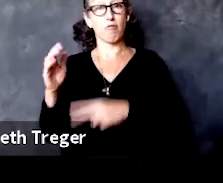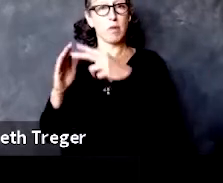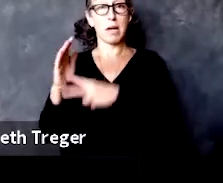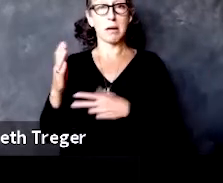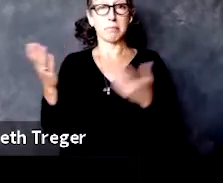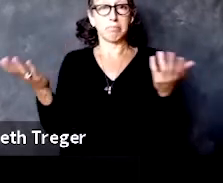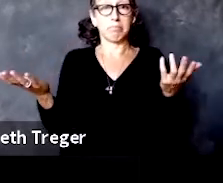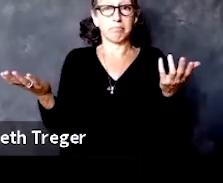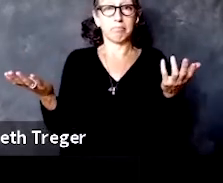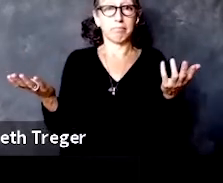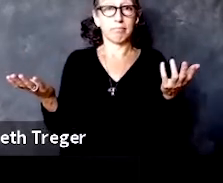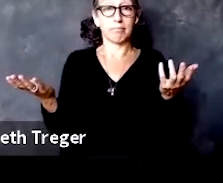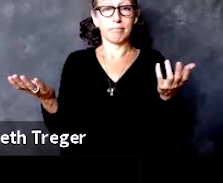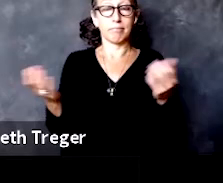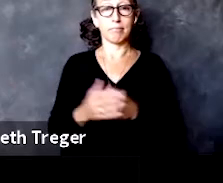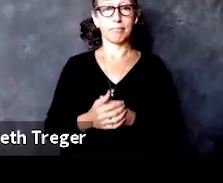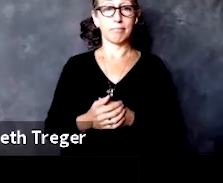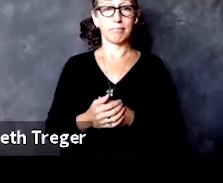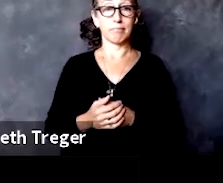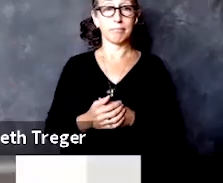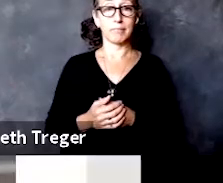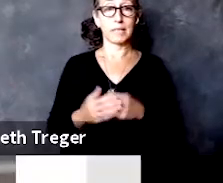it's as if we never had a story, right?